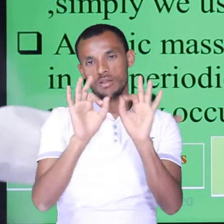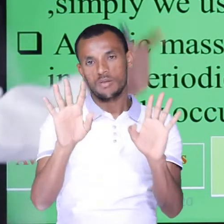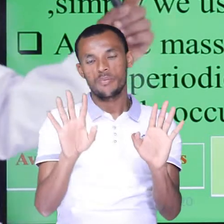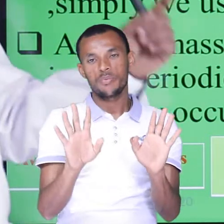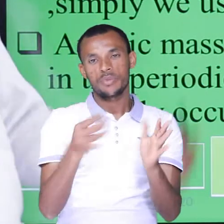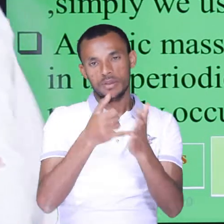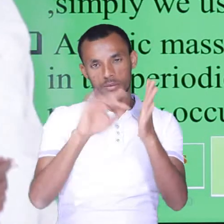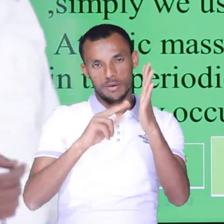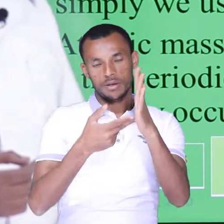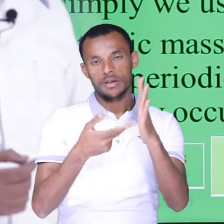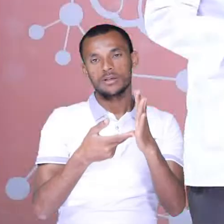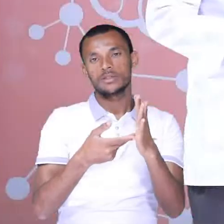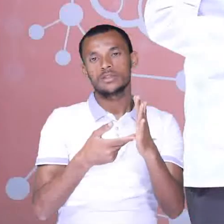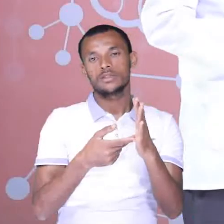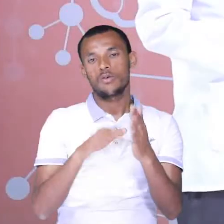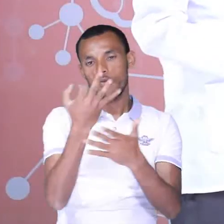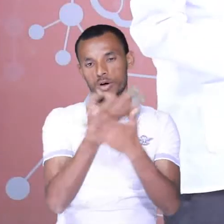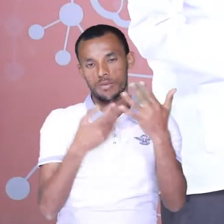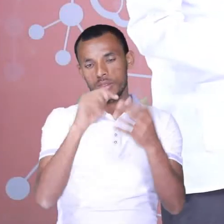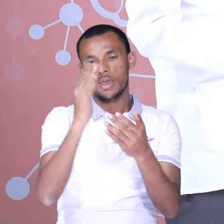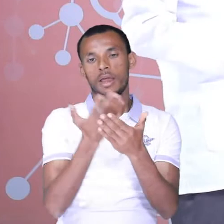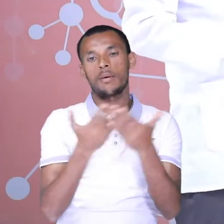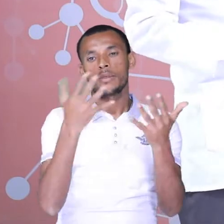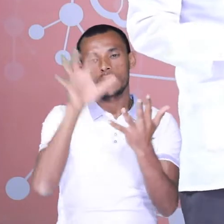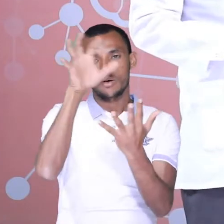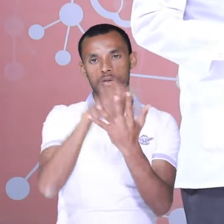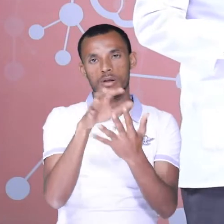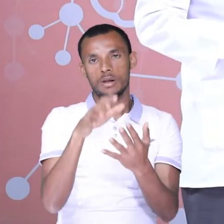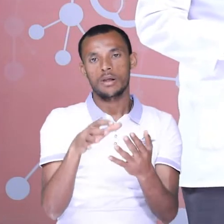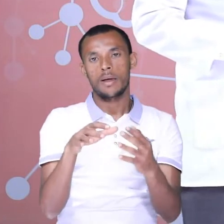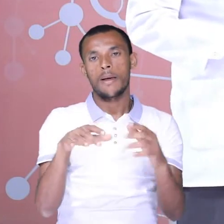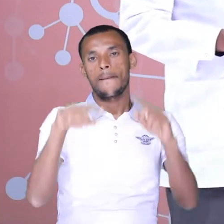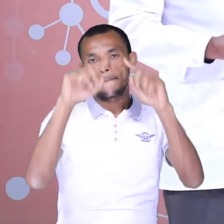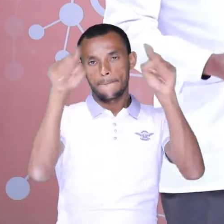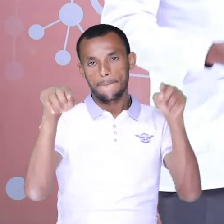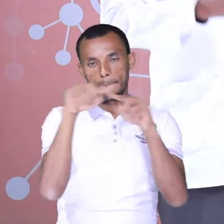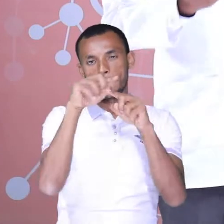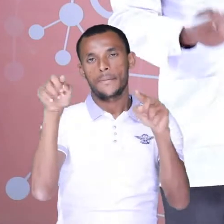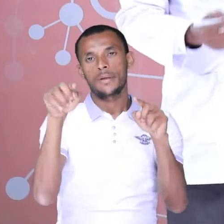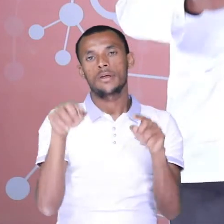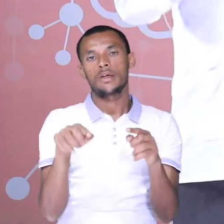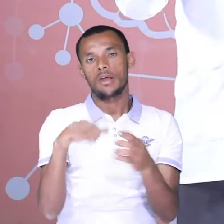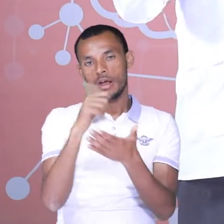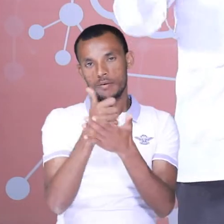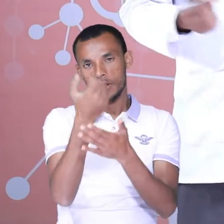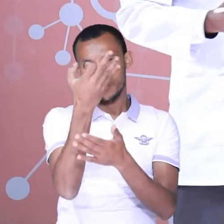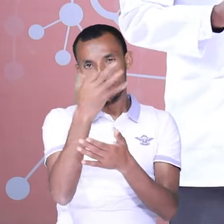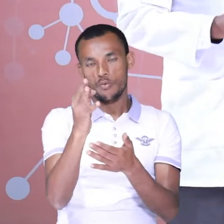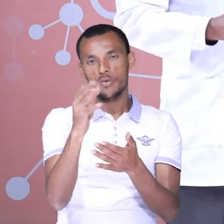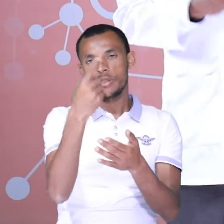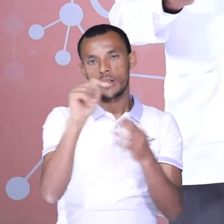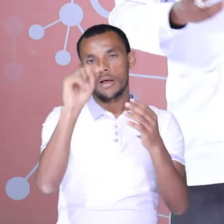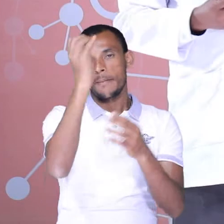Atomic masses for elements which are included in the periodic table are average of